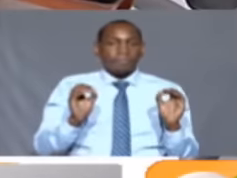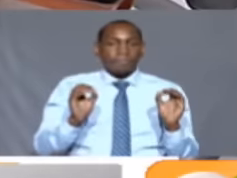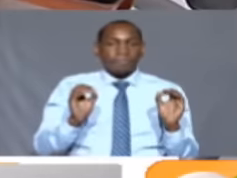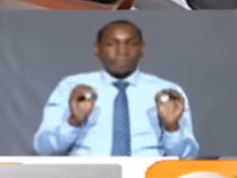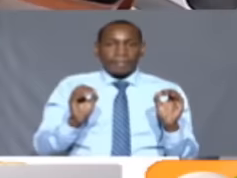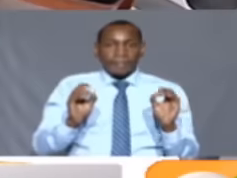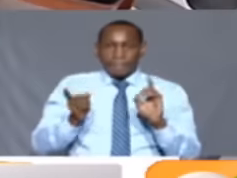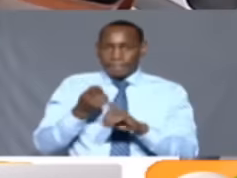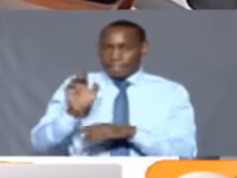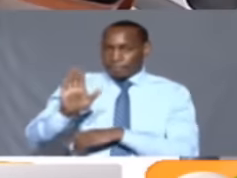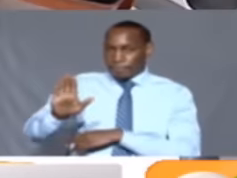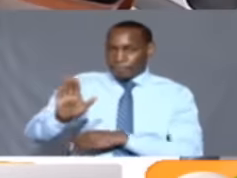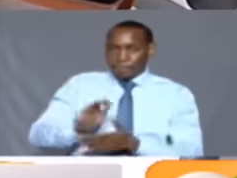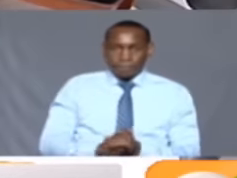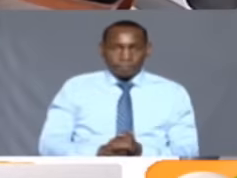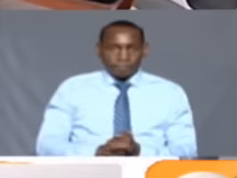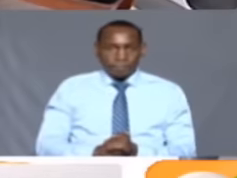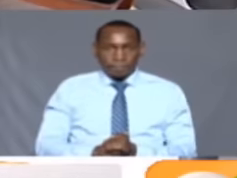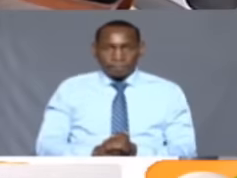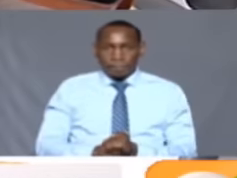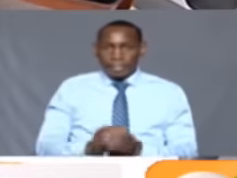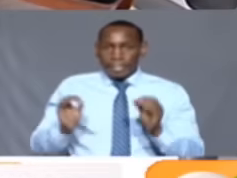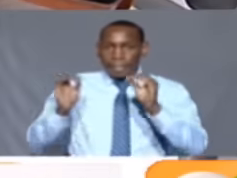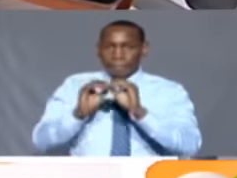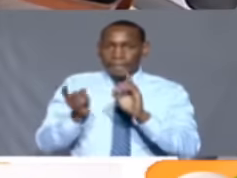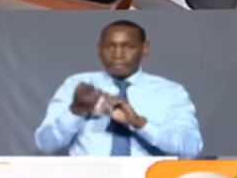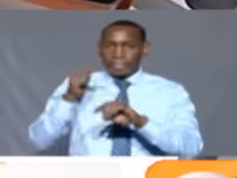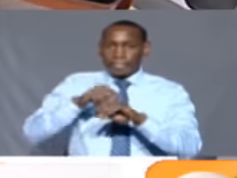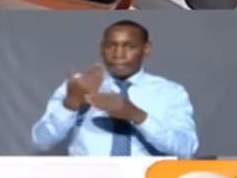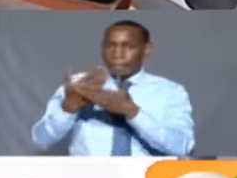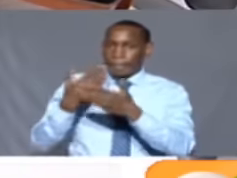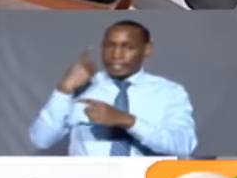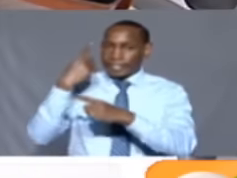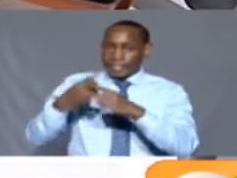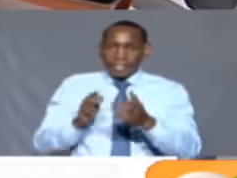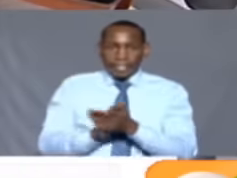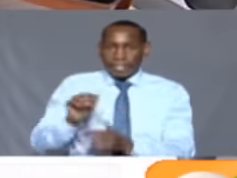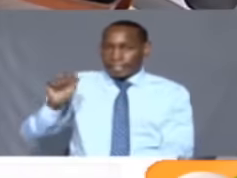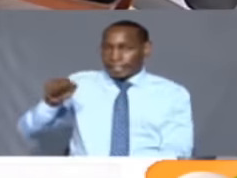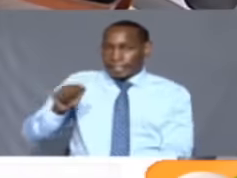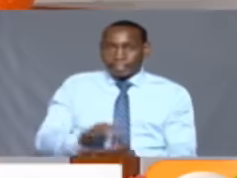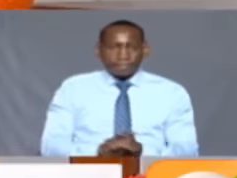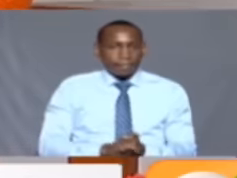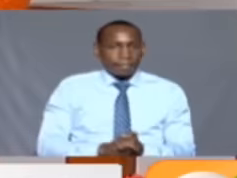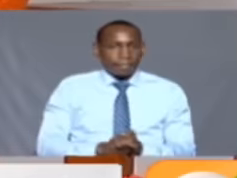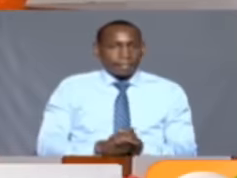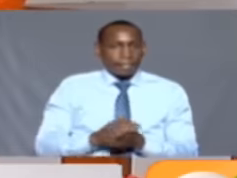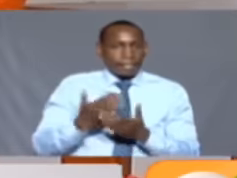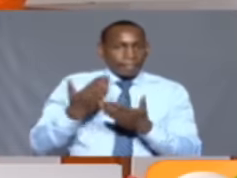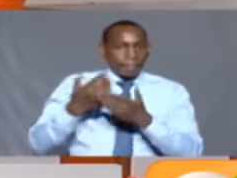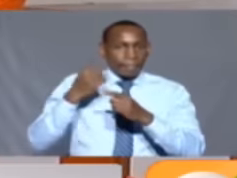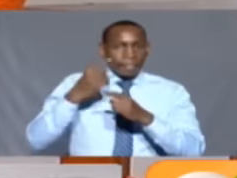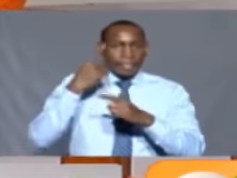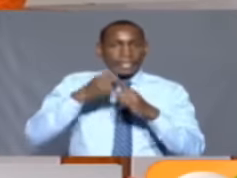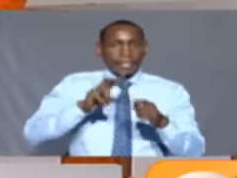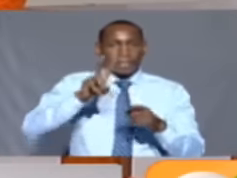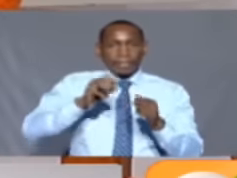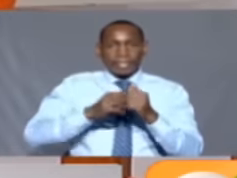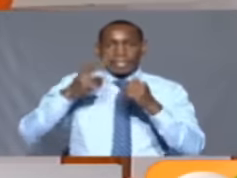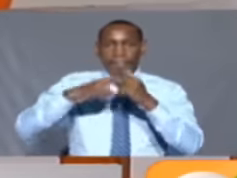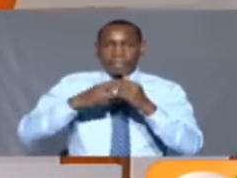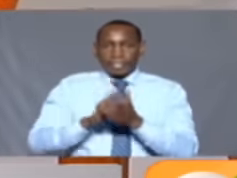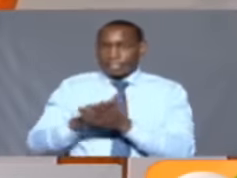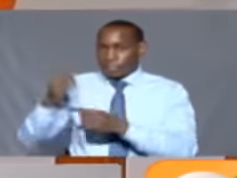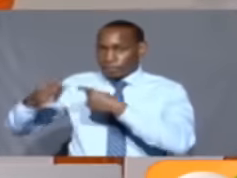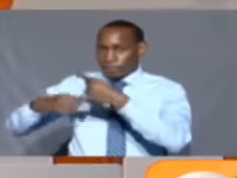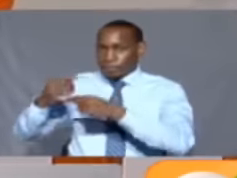Ellyanne, you first. Okay. You met him for the first time last year. Yeah. Why? Like, not last year, but 2017. Okay, go on.